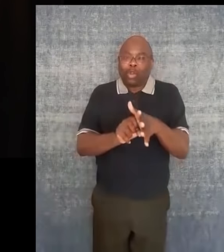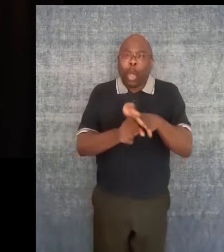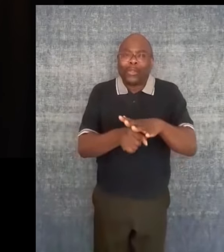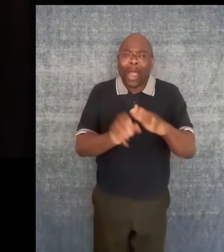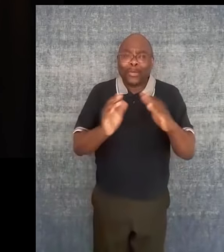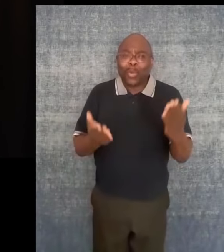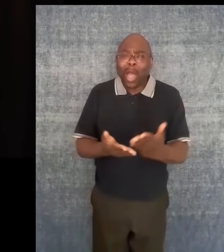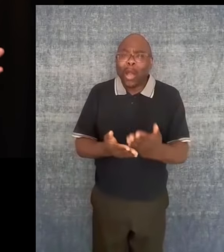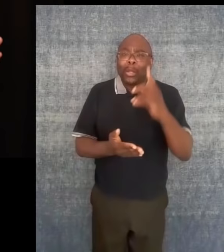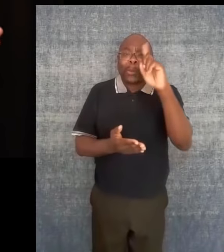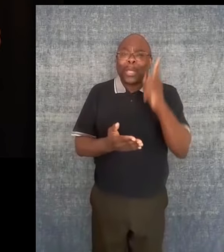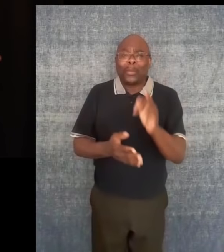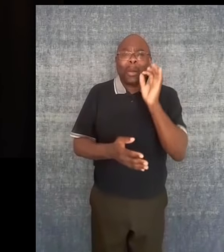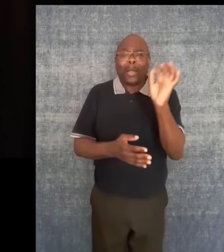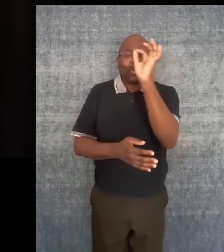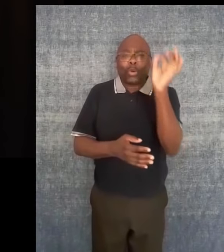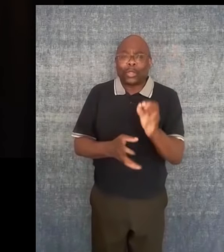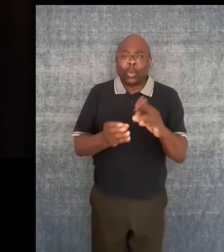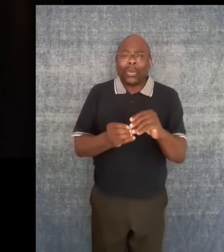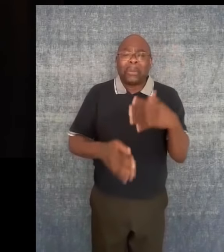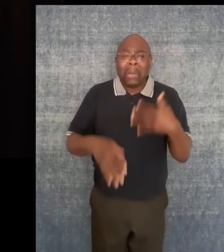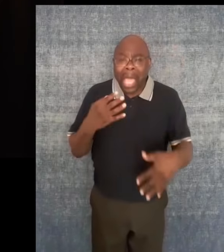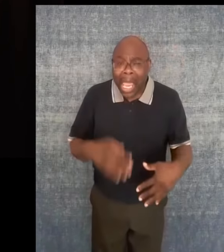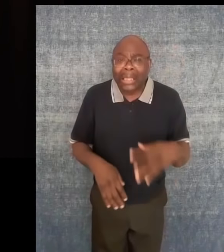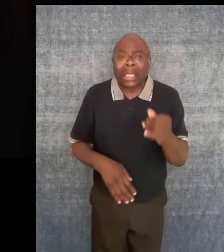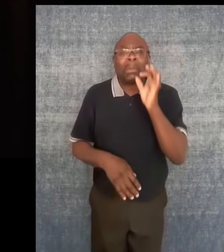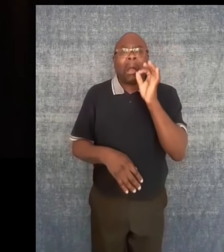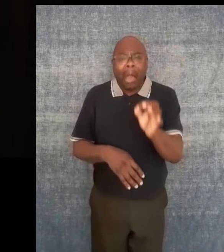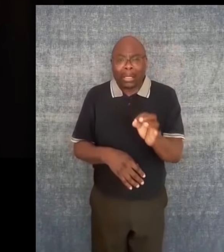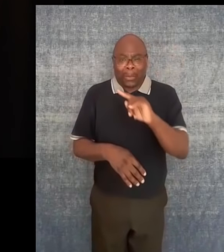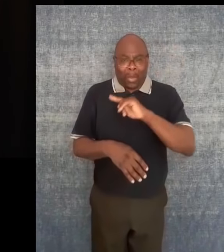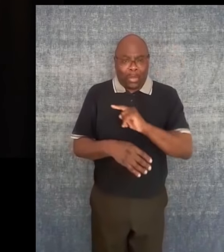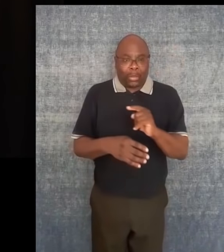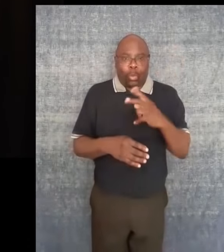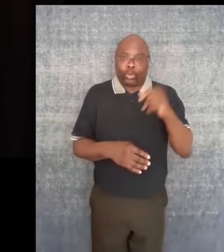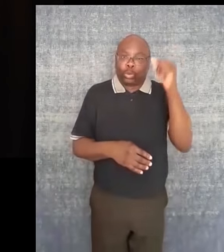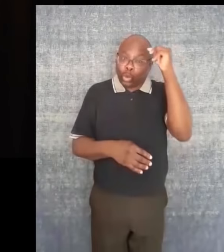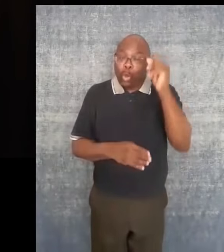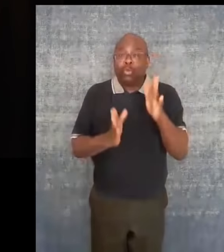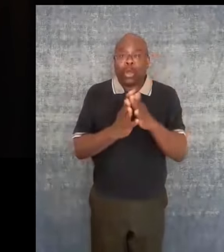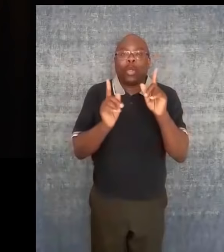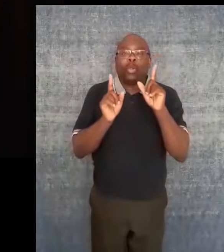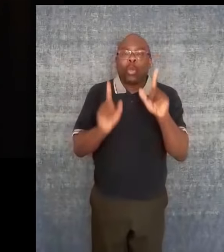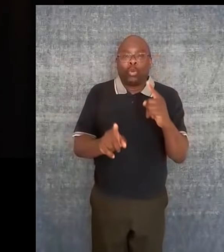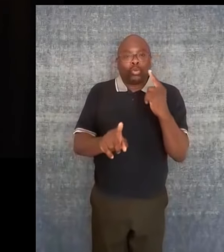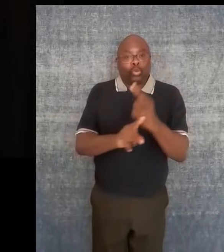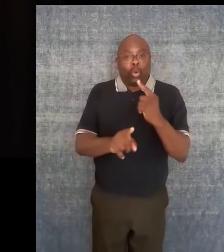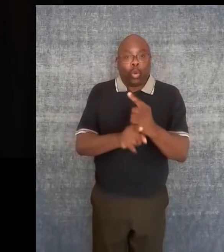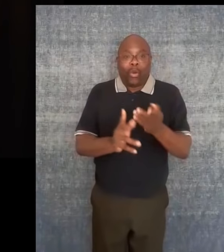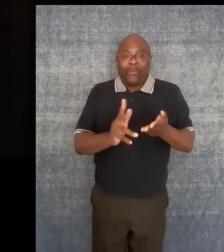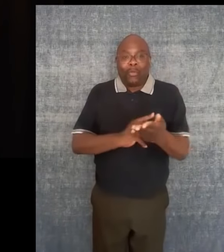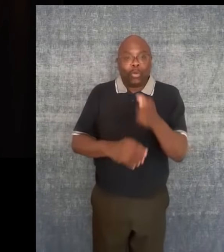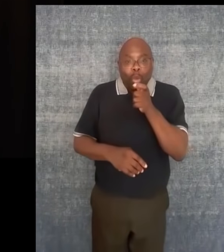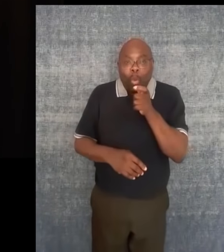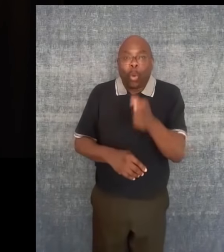world, where people ask that question with pain, some people ask it with deep searching, we pray, Lord, that you would speak through